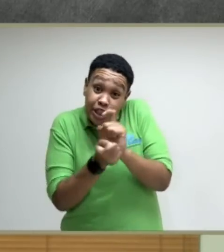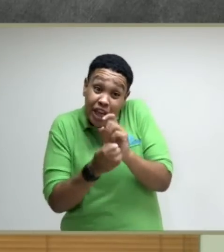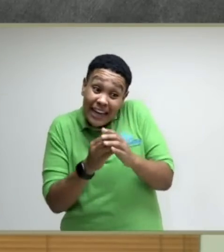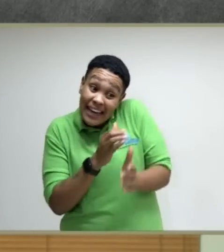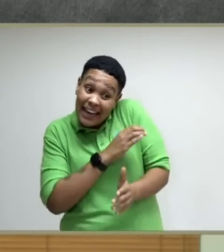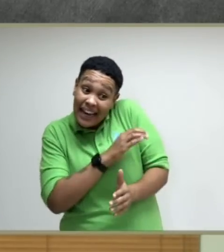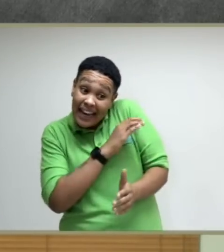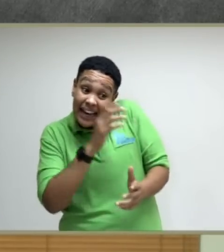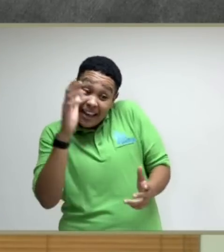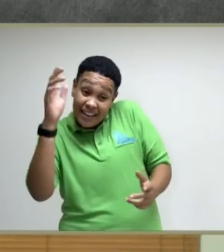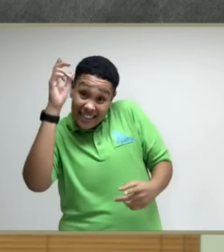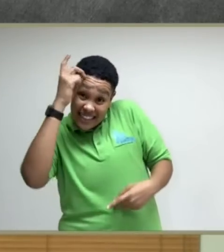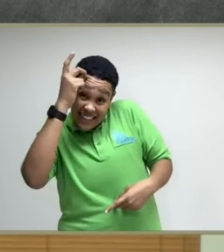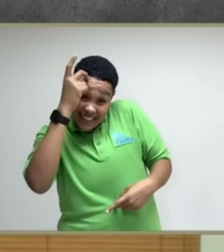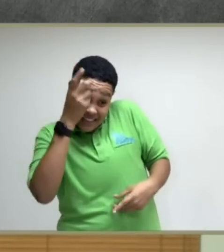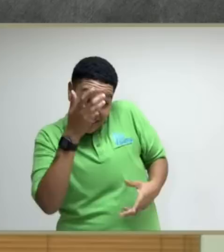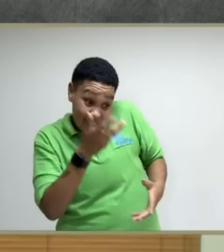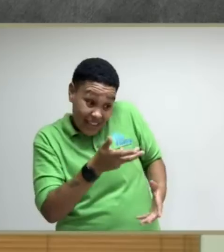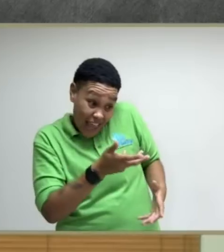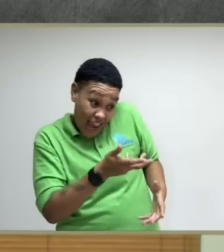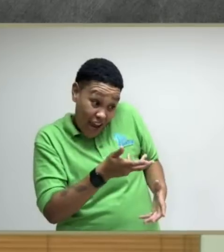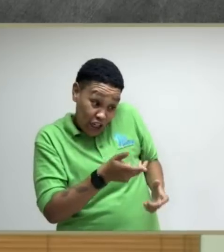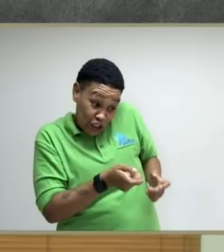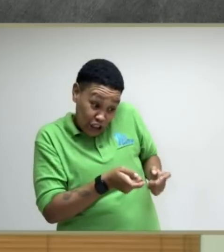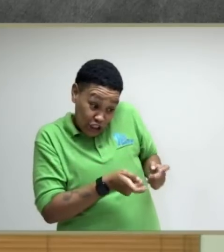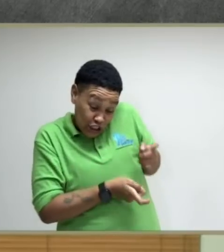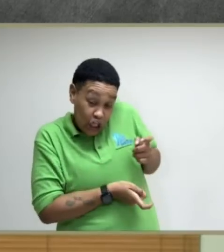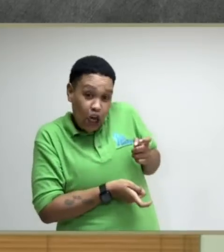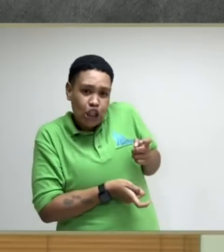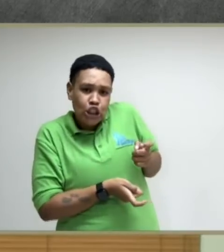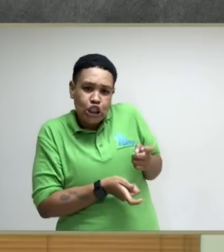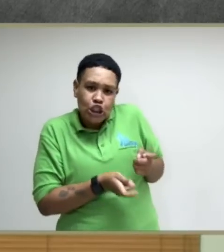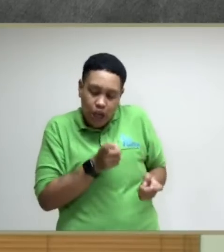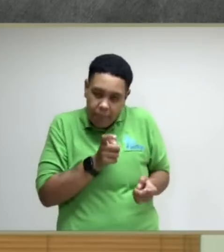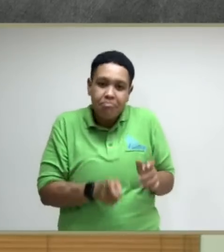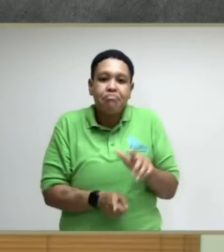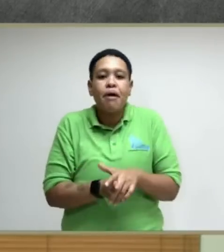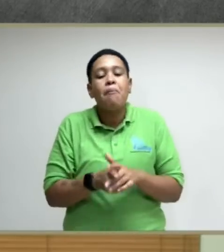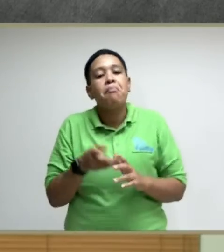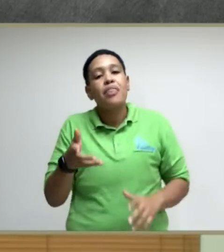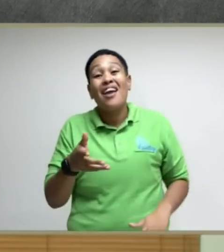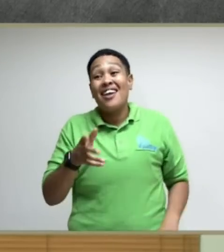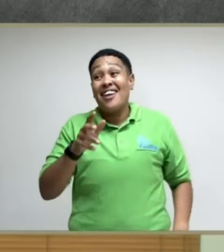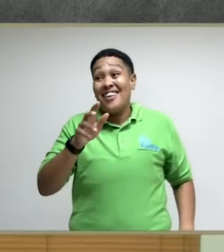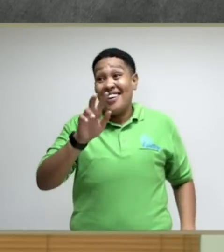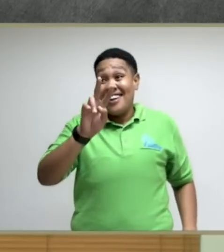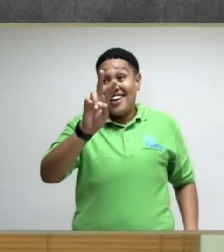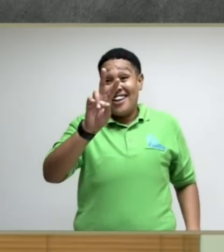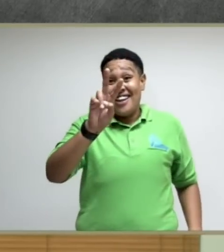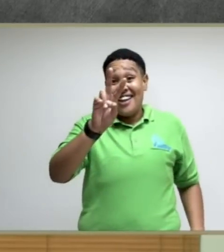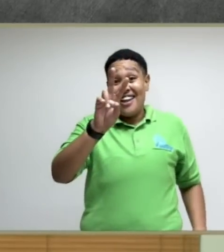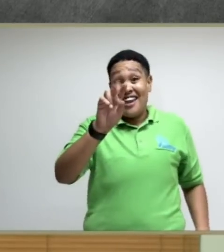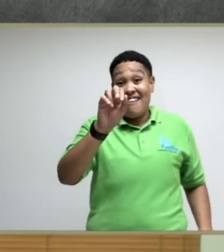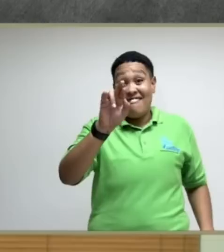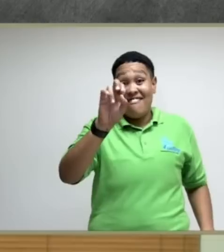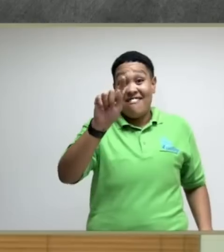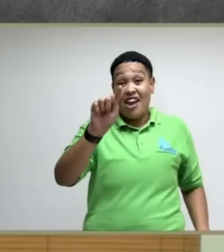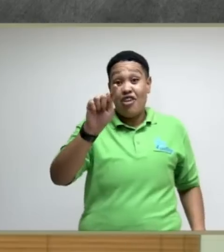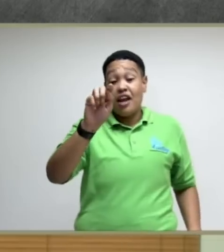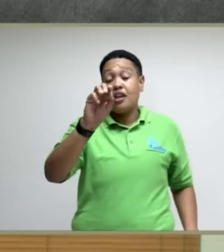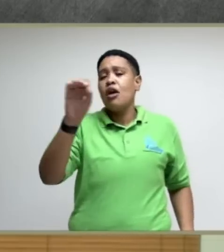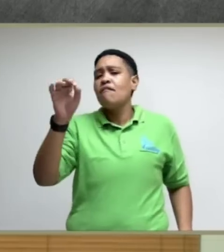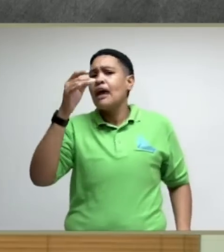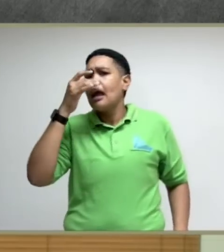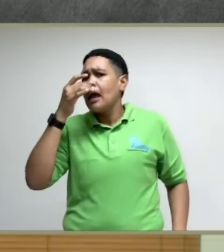disease presentation, and they are doing that. A variant of interest indicates that the changes are there in